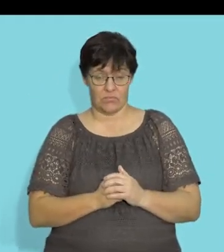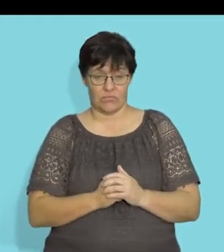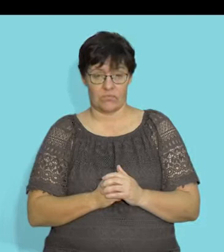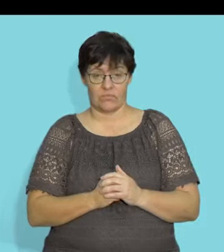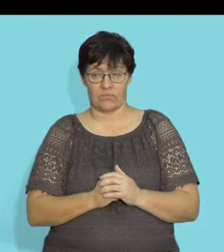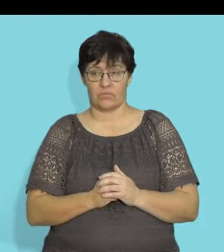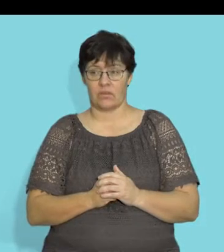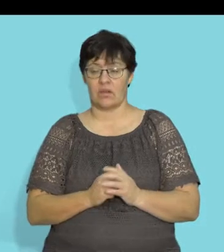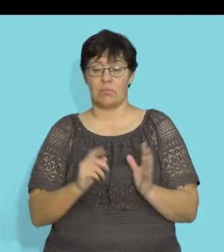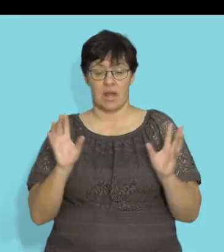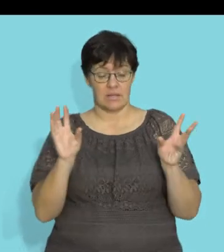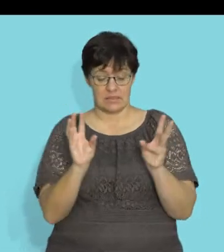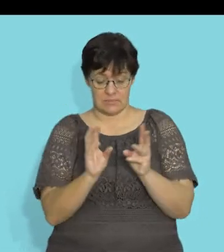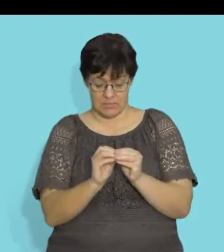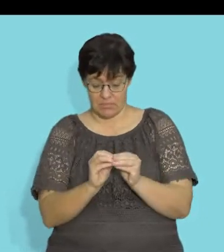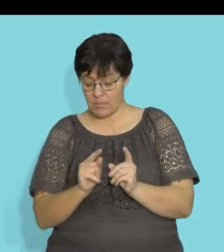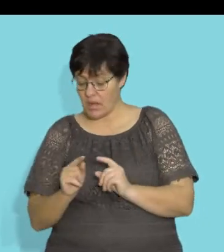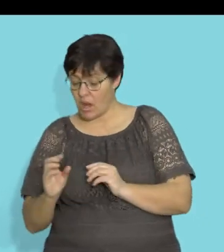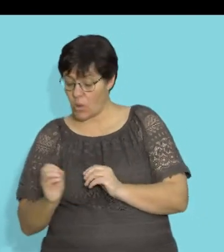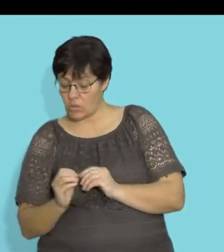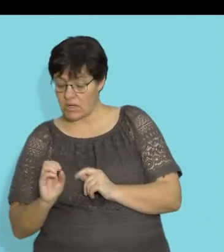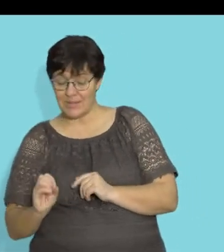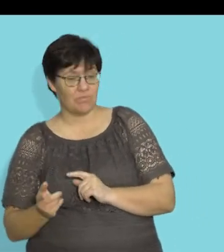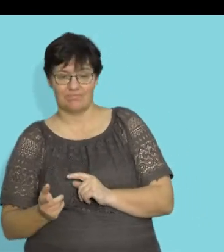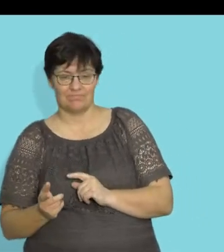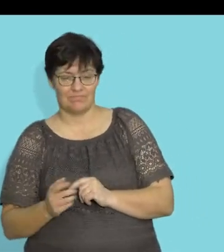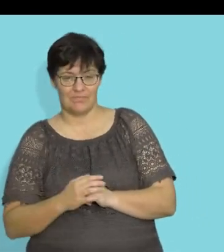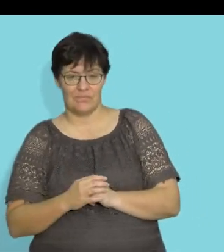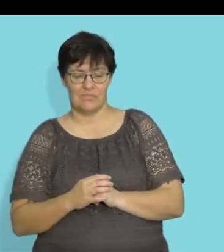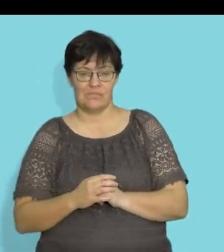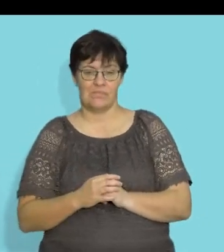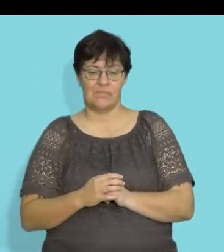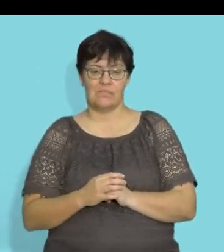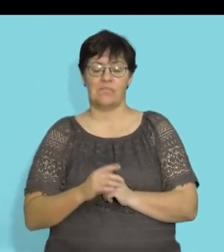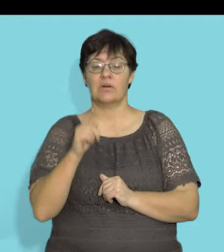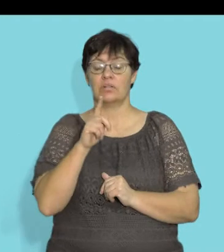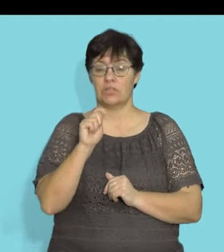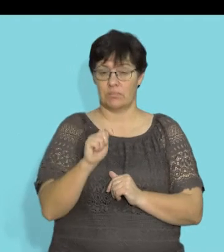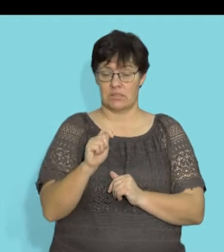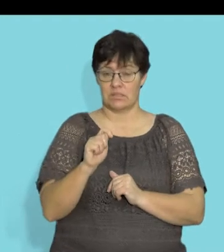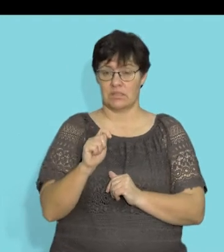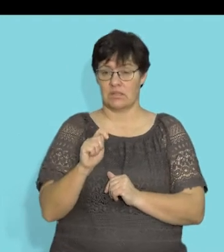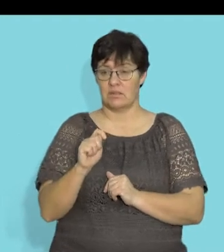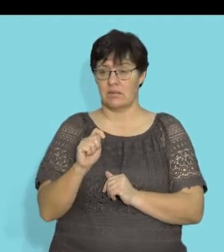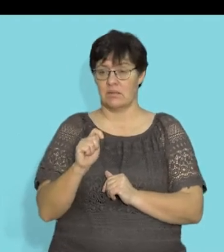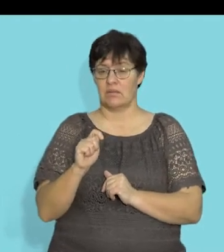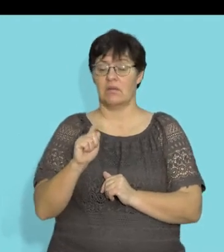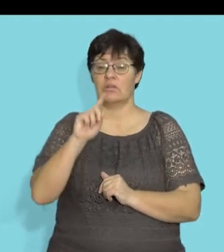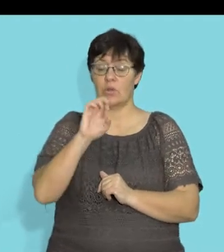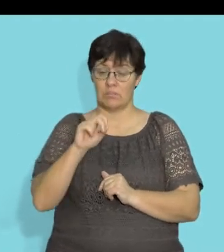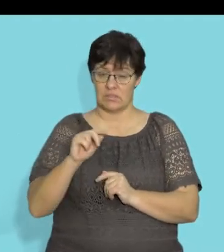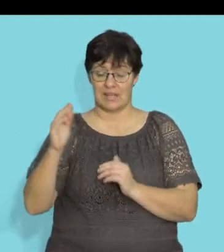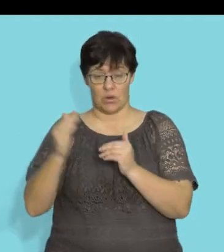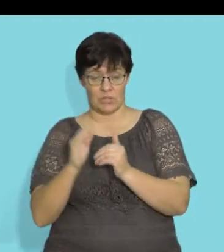of the terms in the series are not getting closer to a certain number. So the terms are not getting closer to